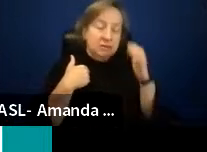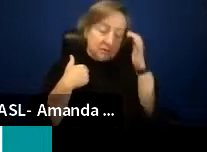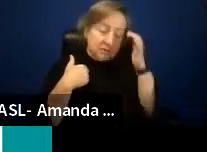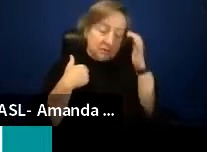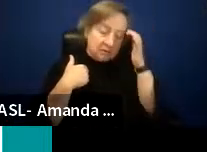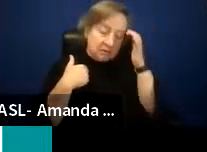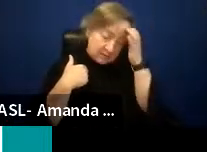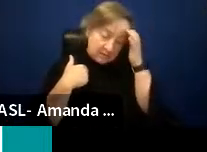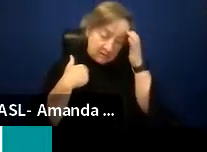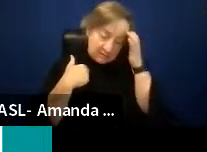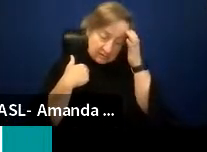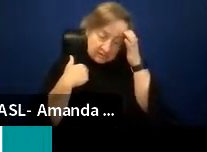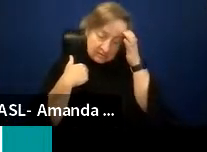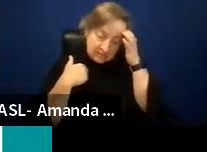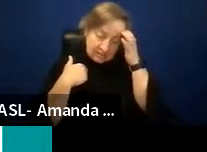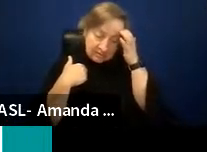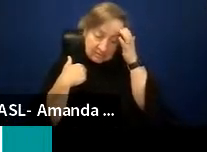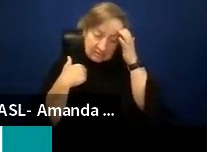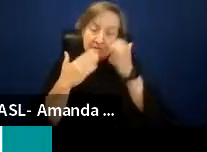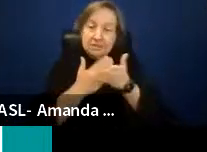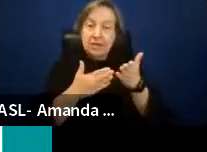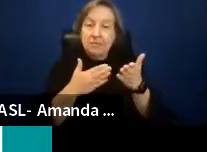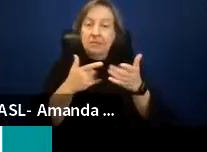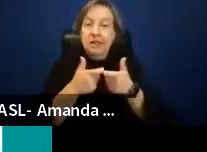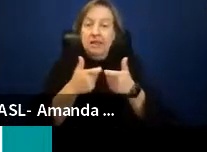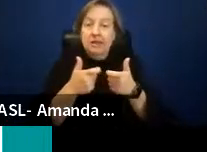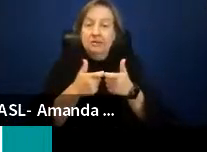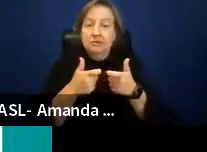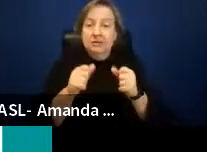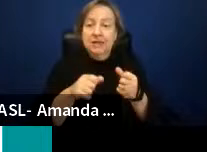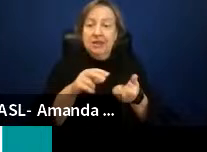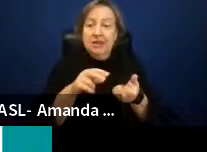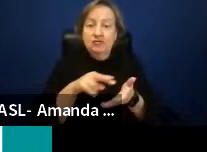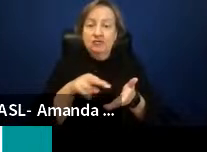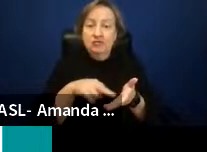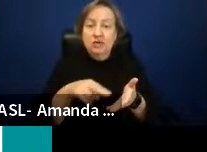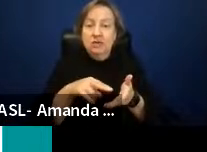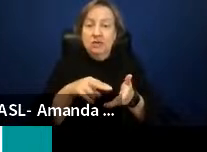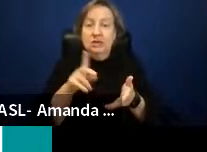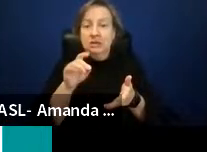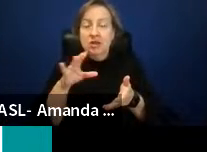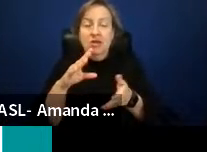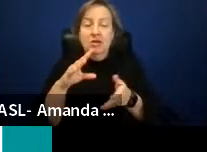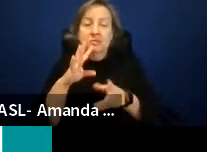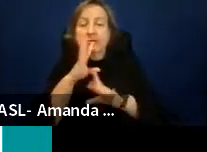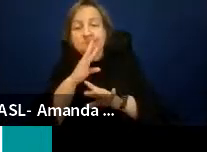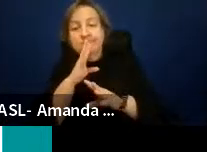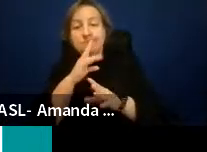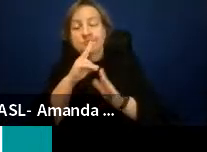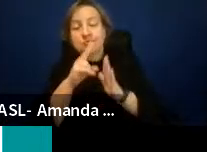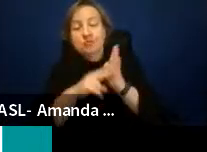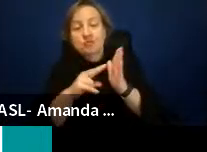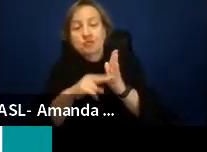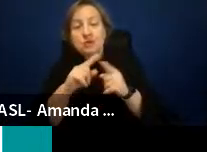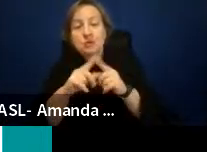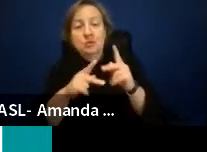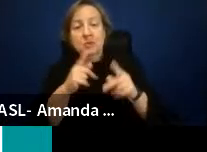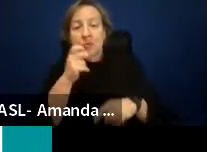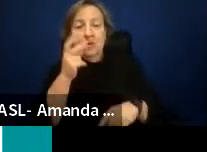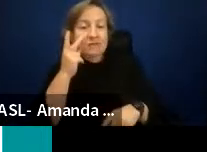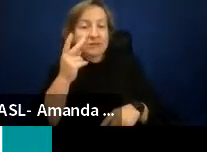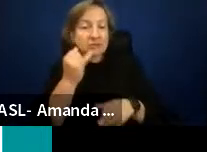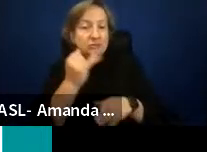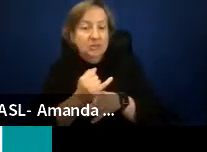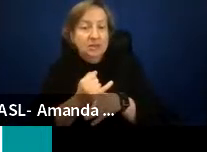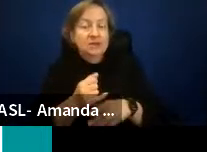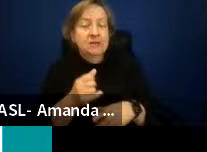some electronics that can read the document for folks who are vision impaired.